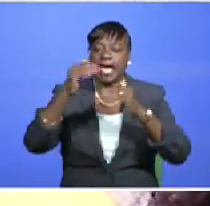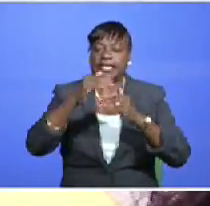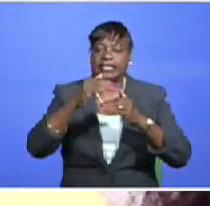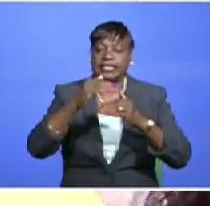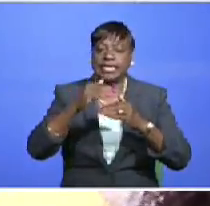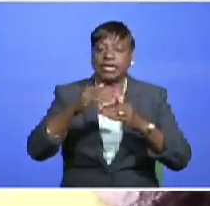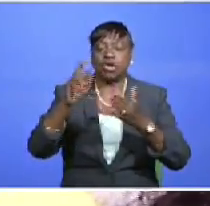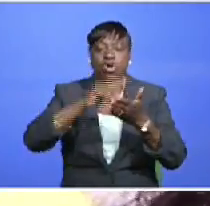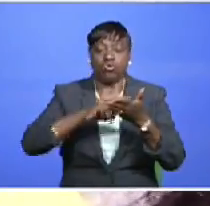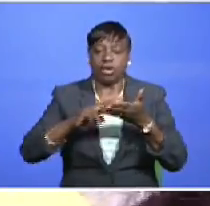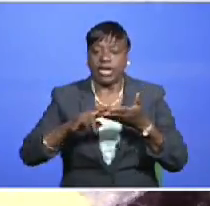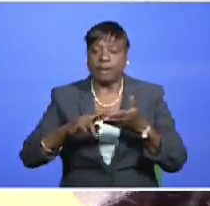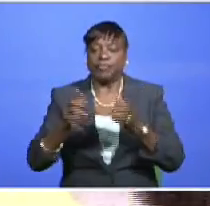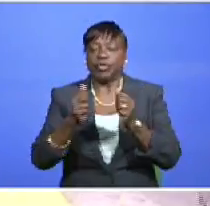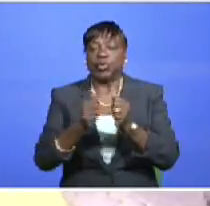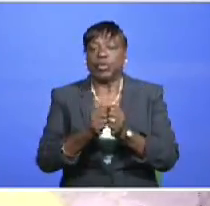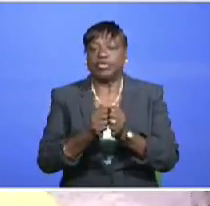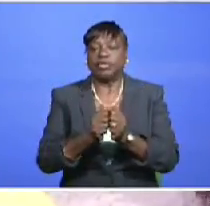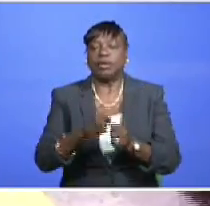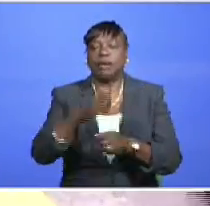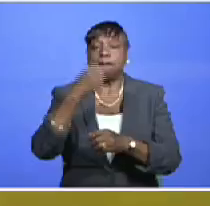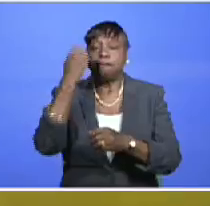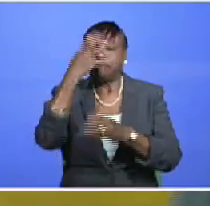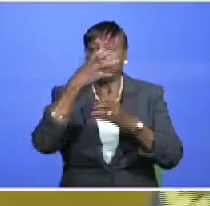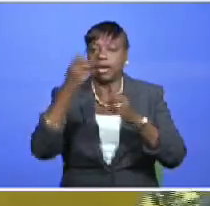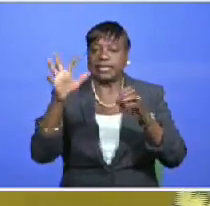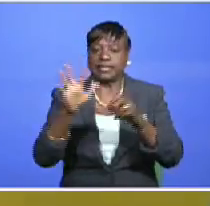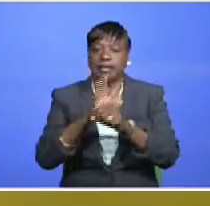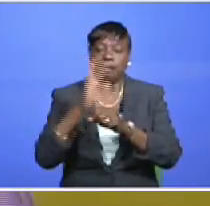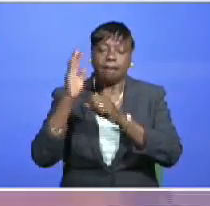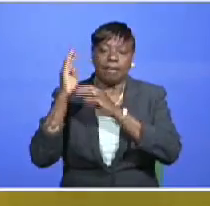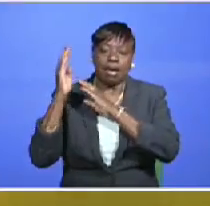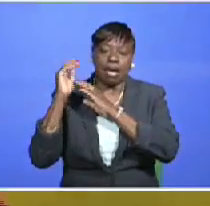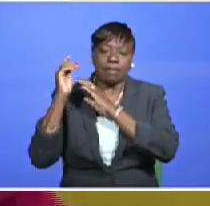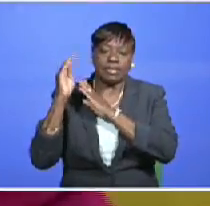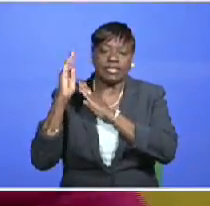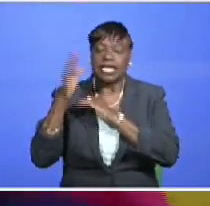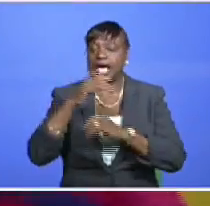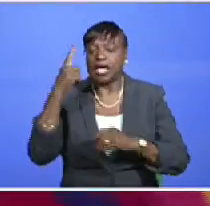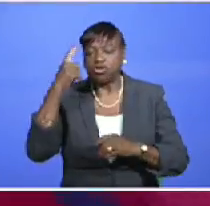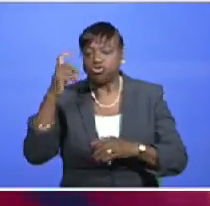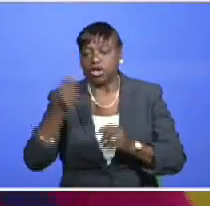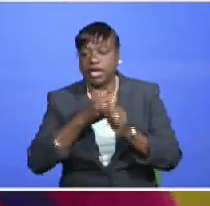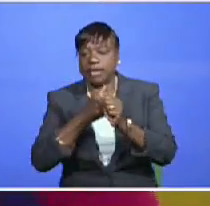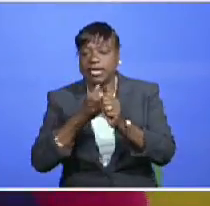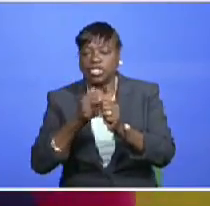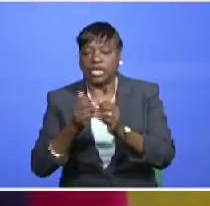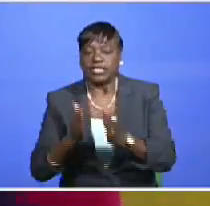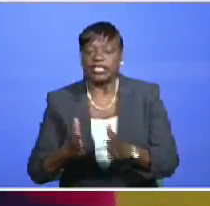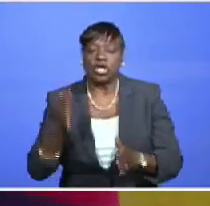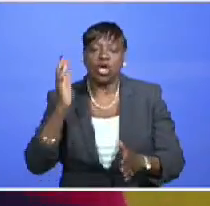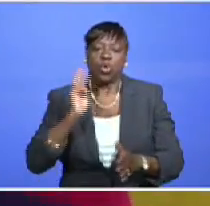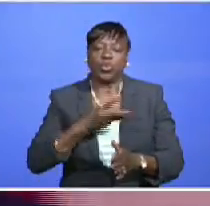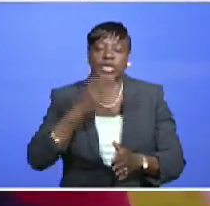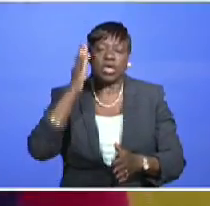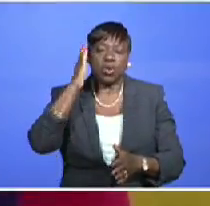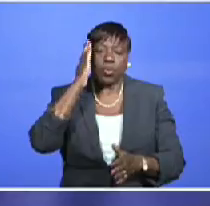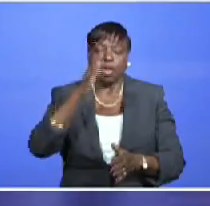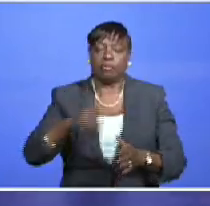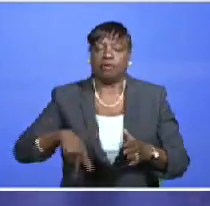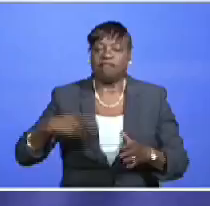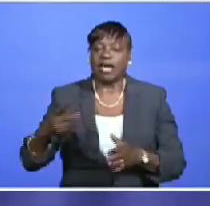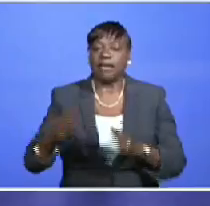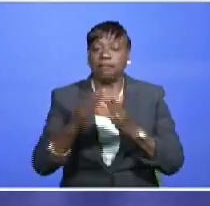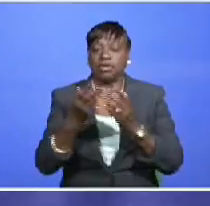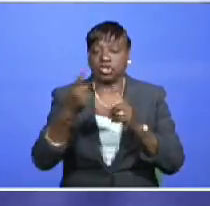initiative with Brighter Bahamas and Dream Chasers, we will do just that by providing free books for the children in the Hay Street area. We've